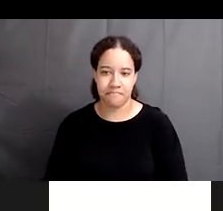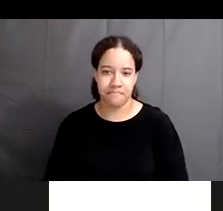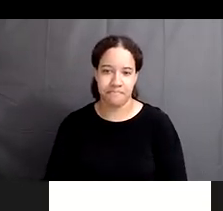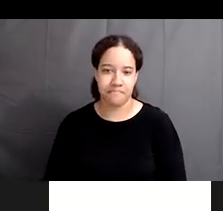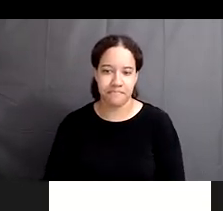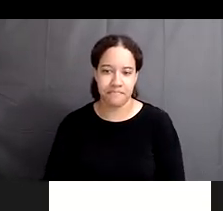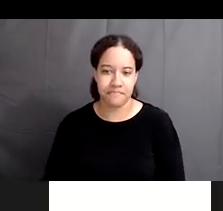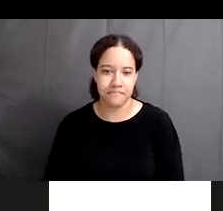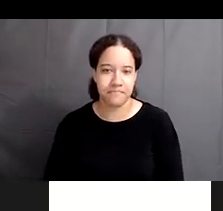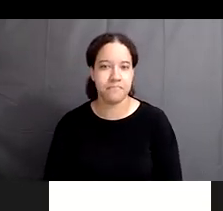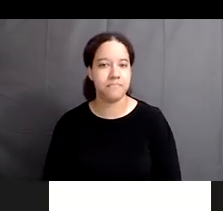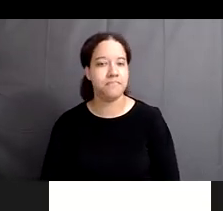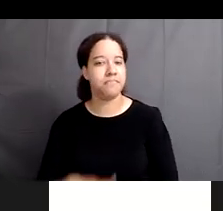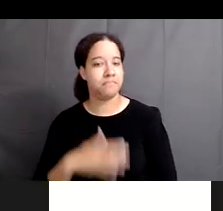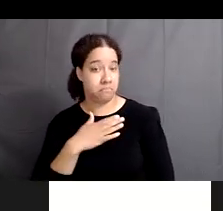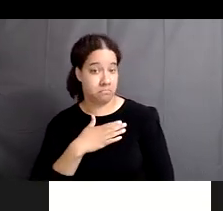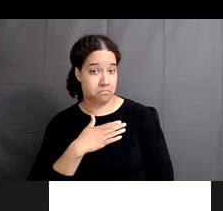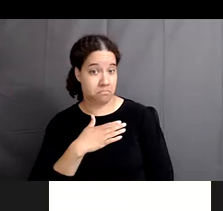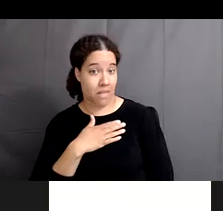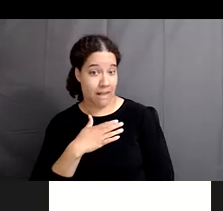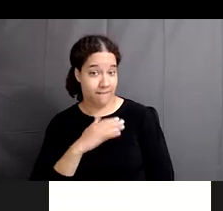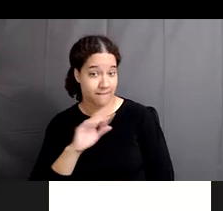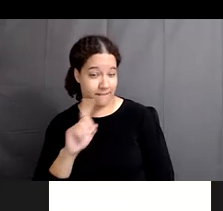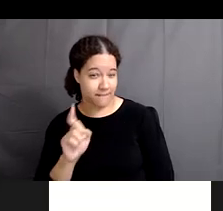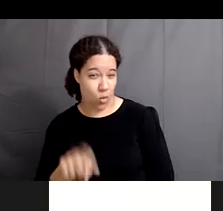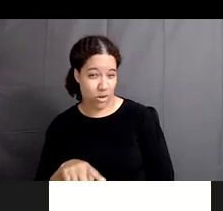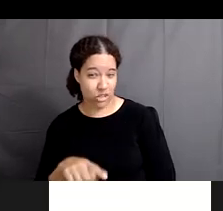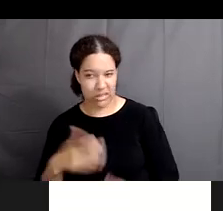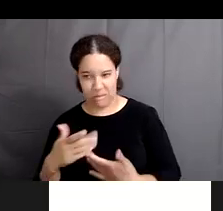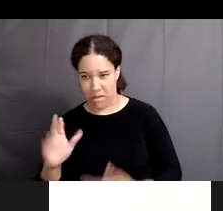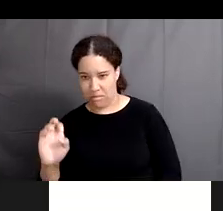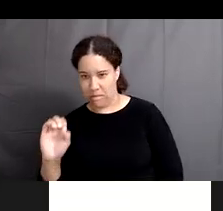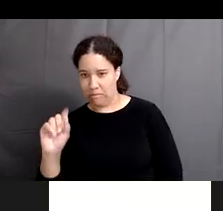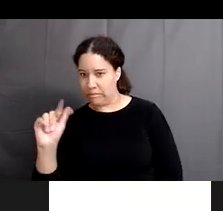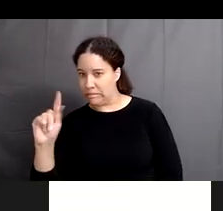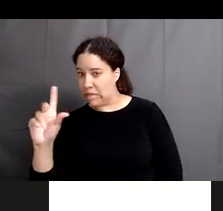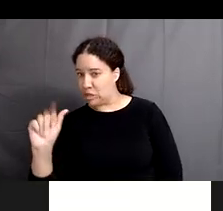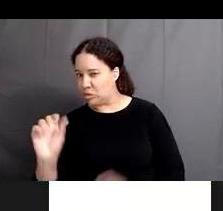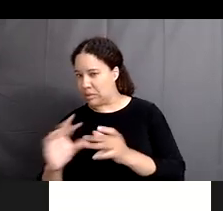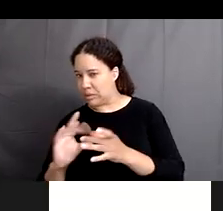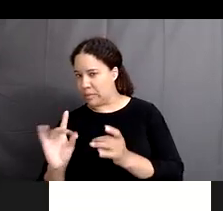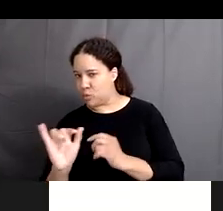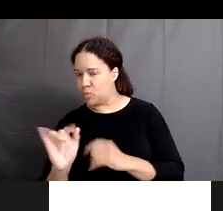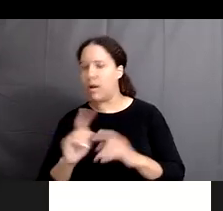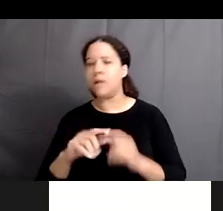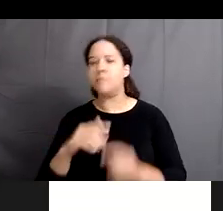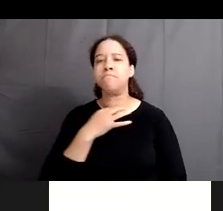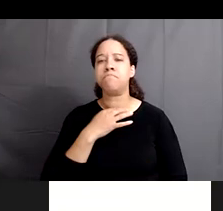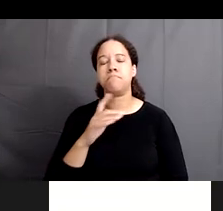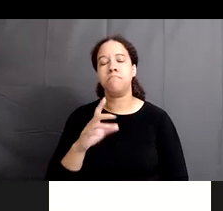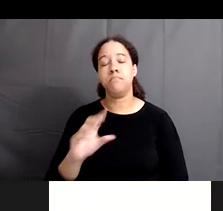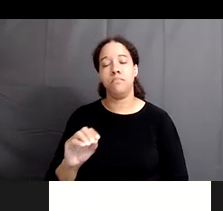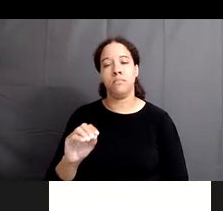Well, I have a question, and maybe Electra can chime in too, but what do you think is the reason